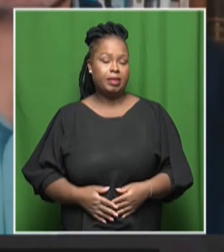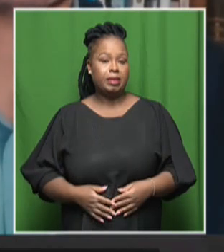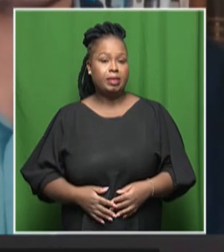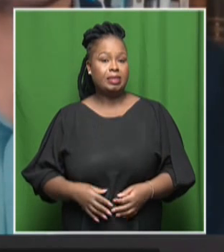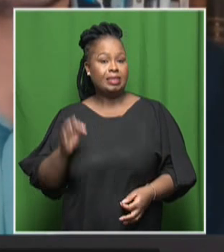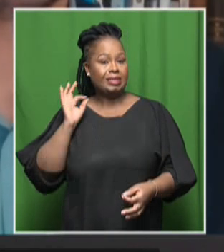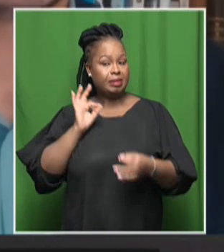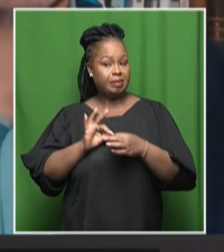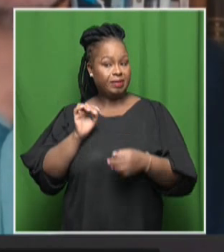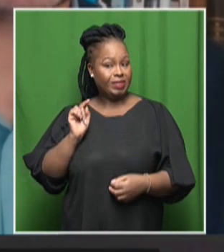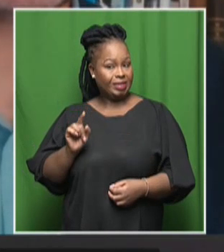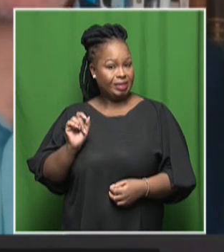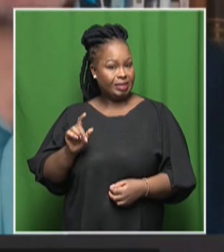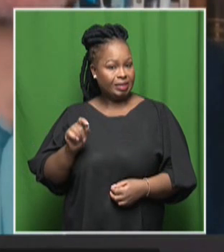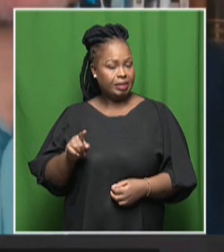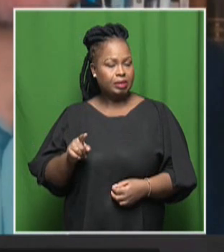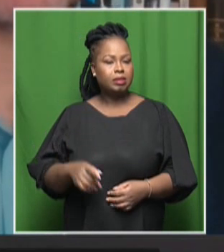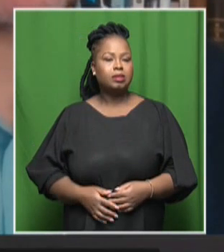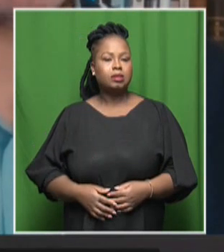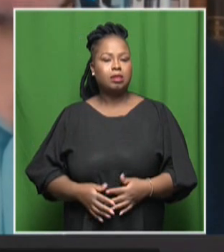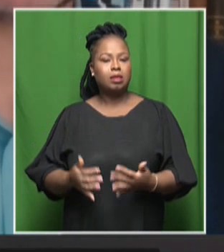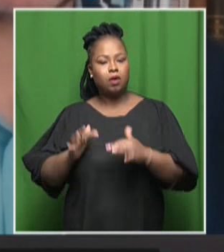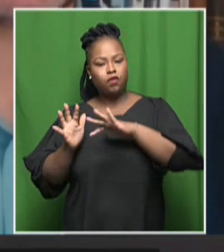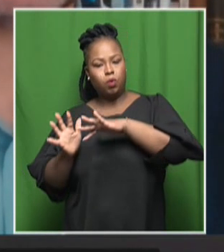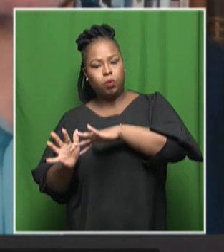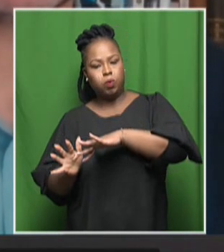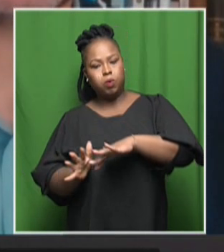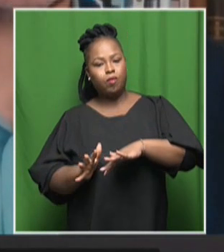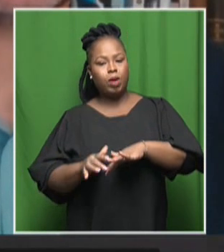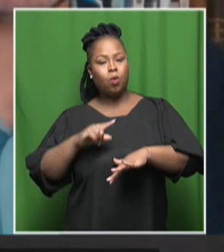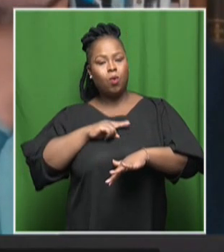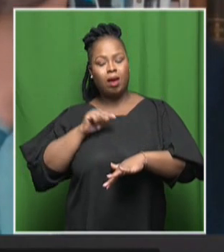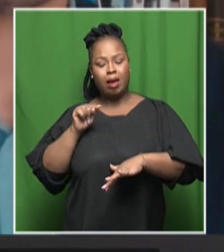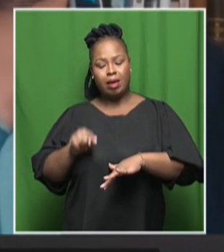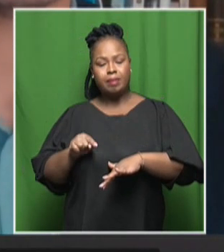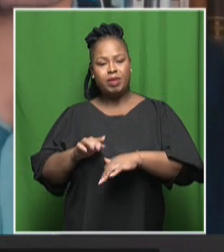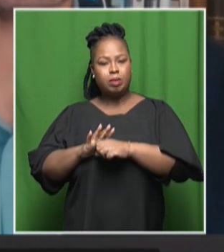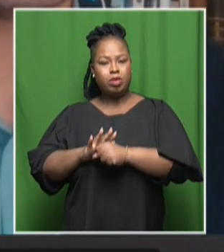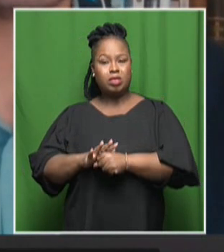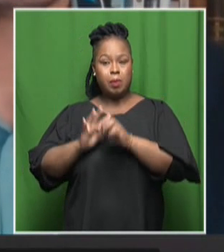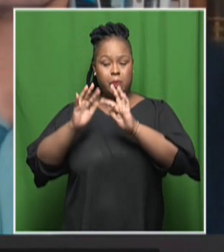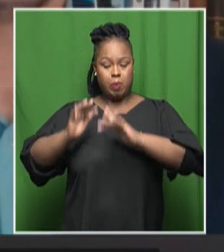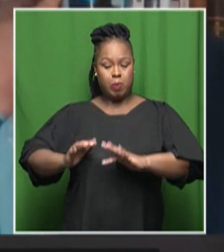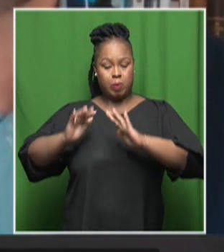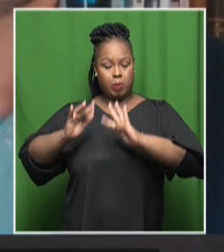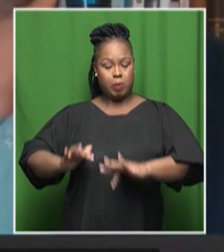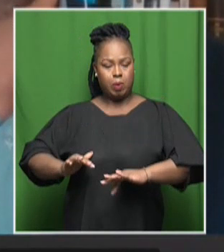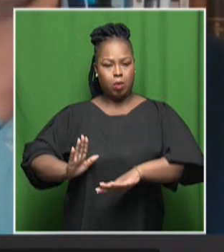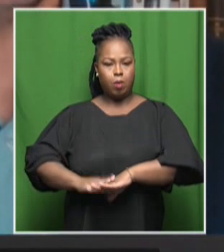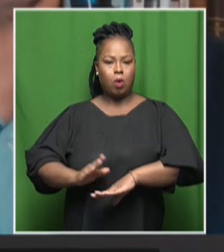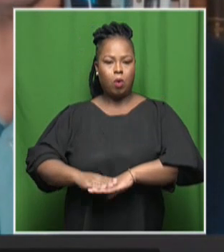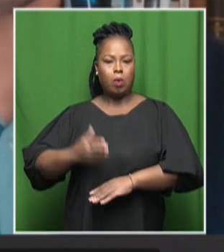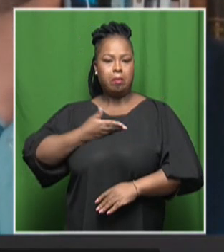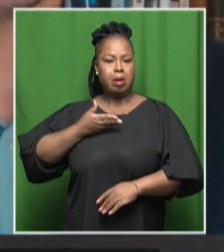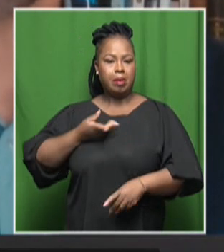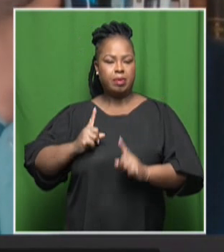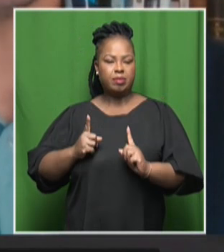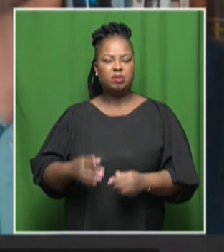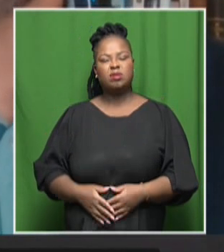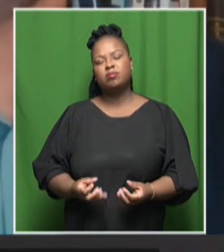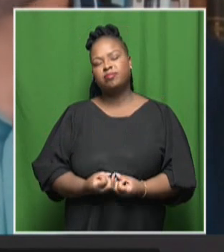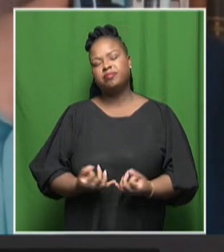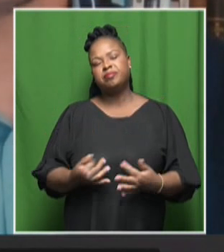this specific case, it's a tropical low pressure system that is causing the heavy falls of rain. So many